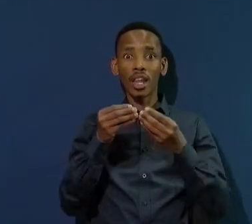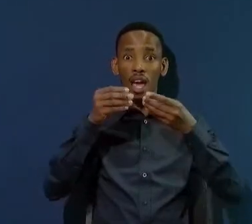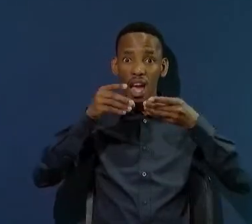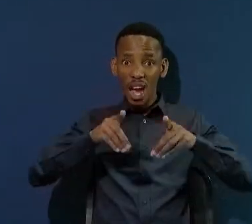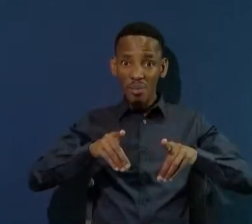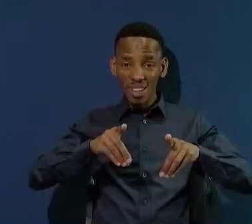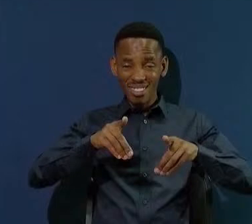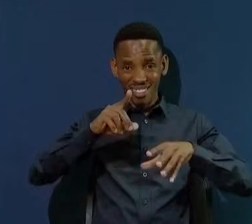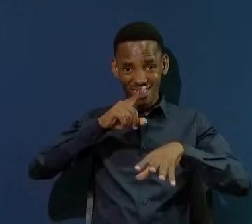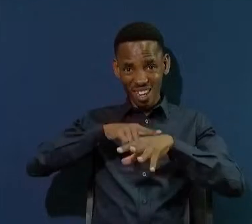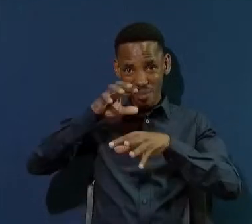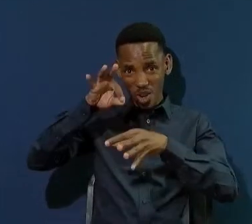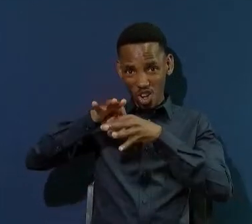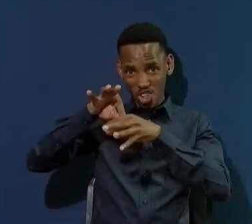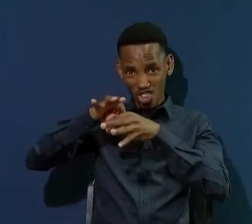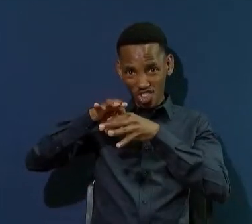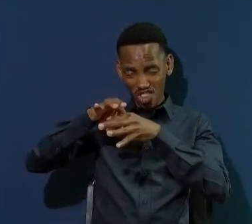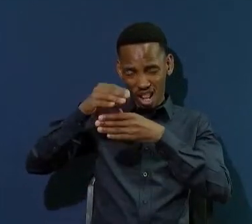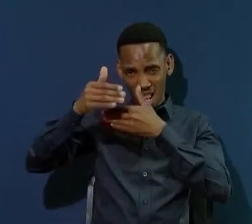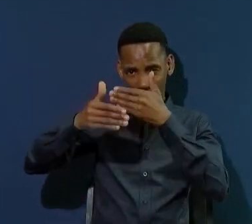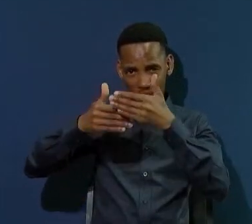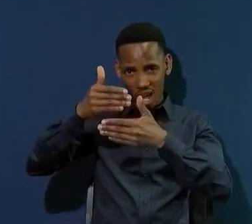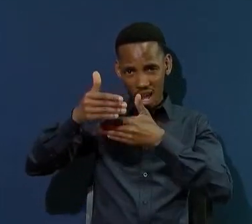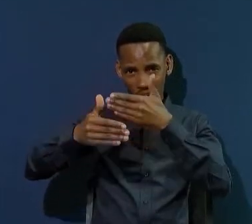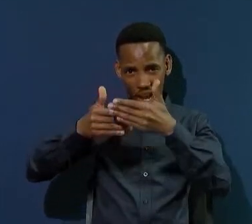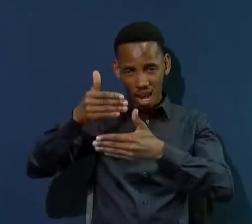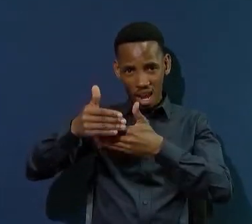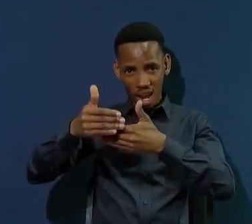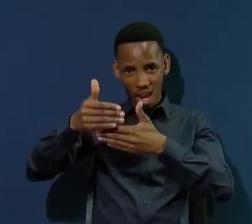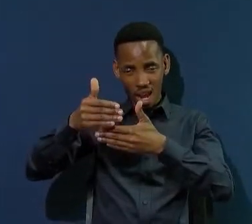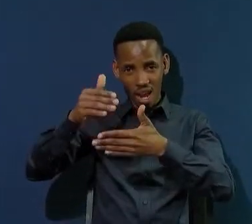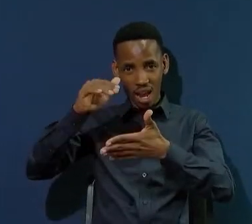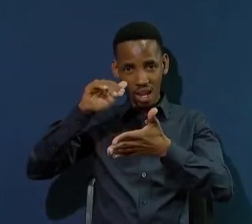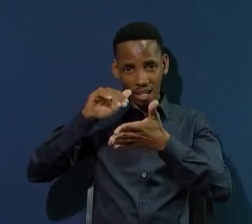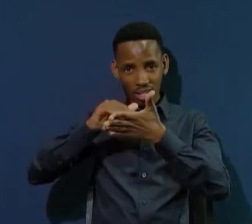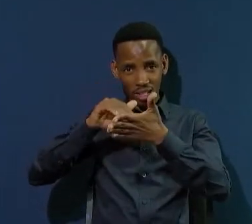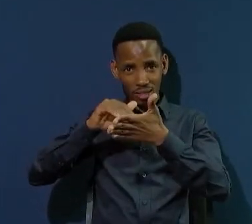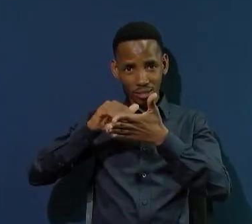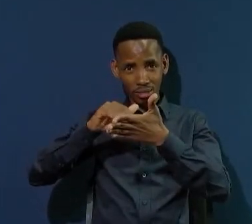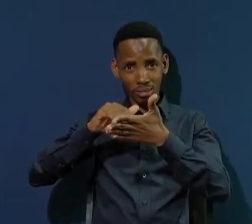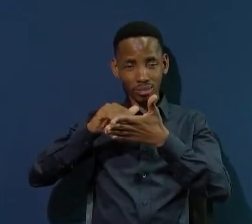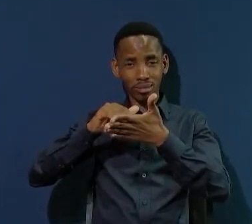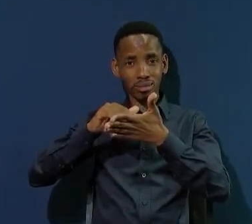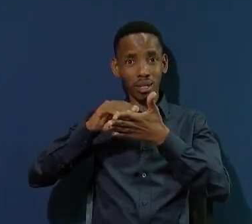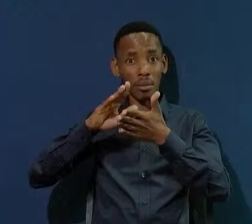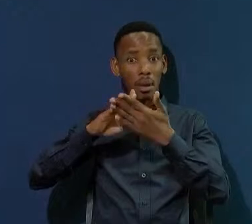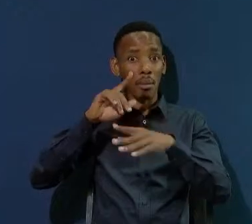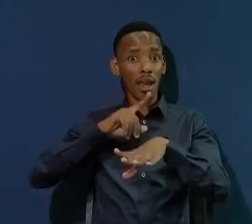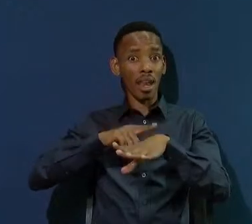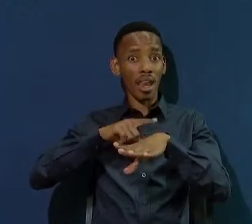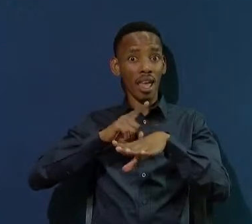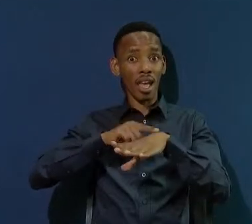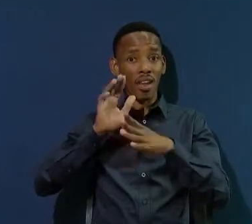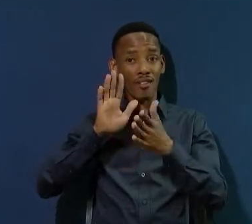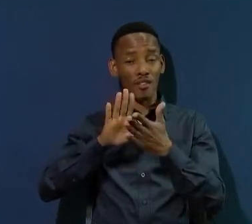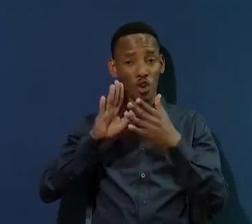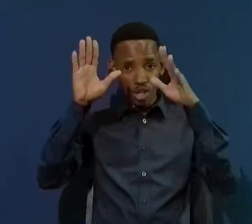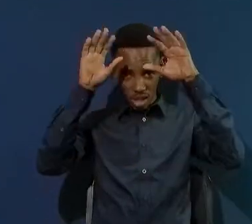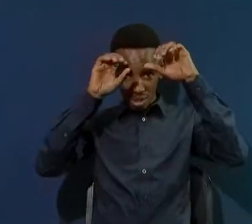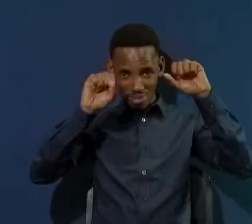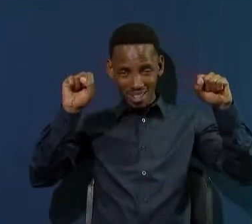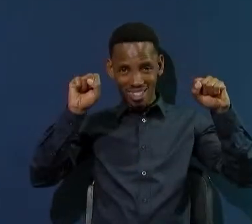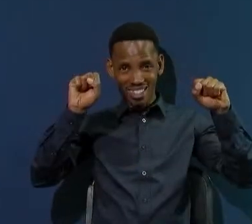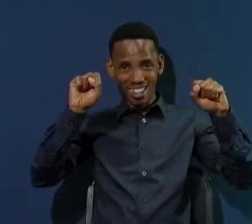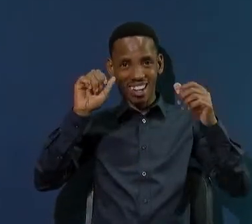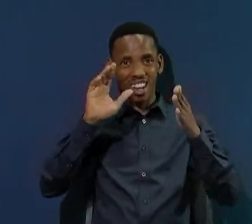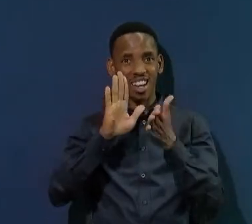and on election day, even right from what you mentioned, the presidential nominations,